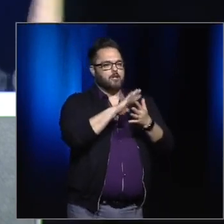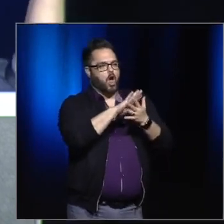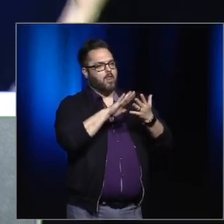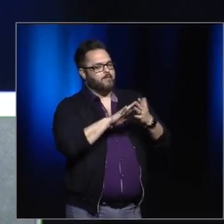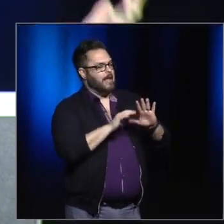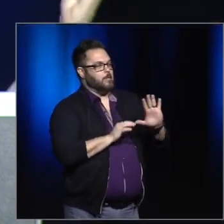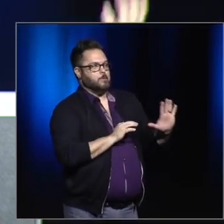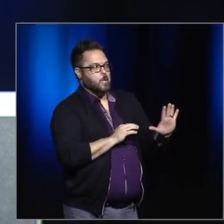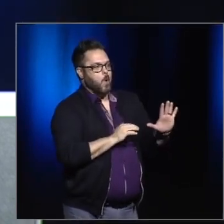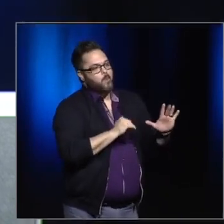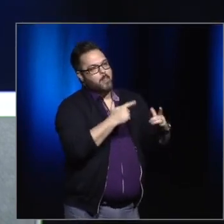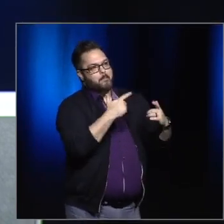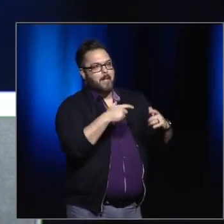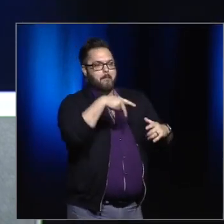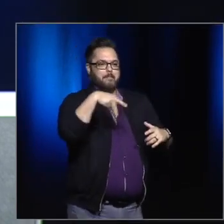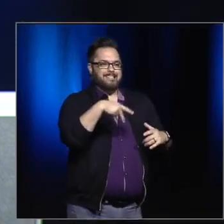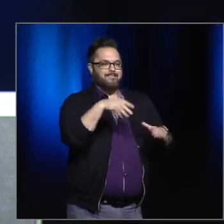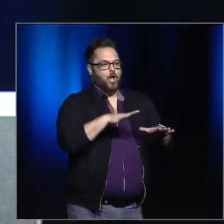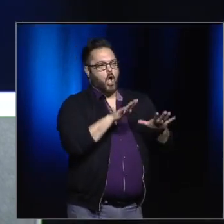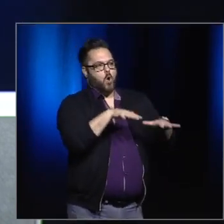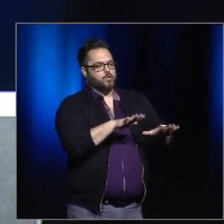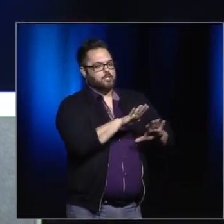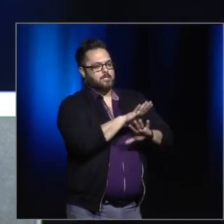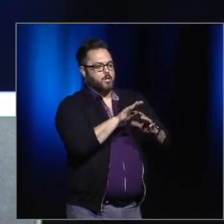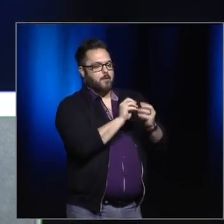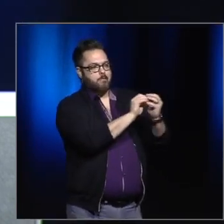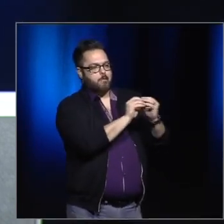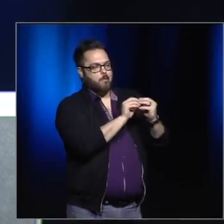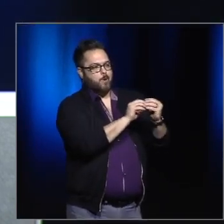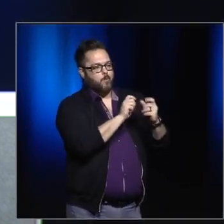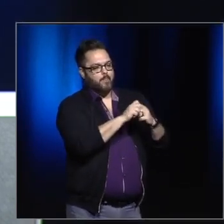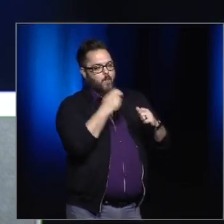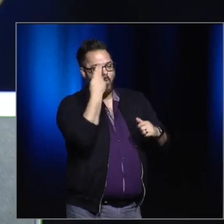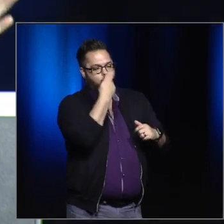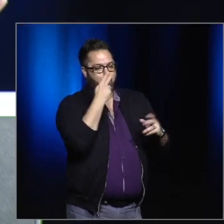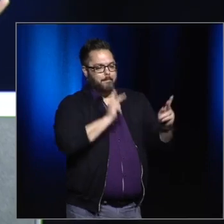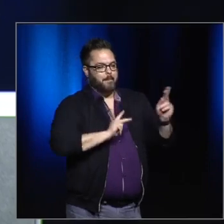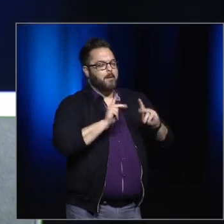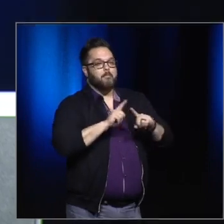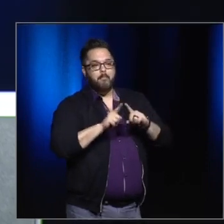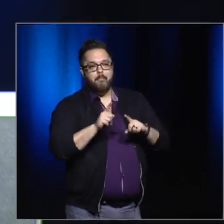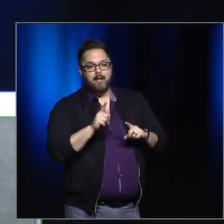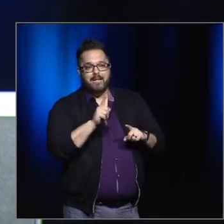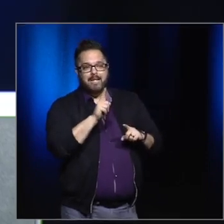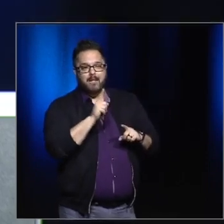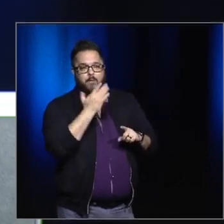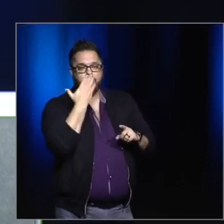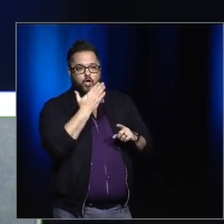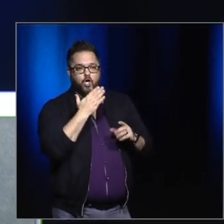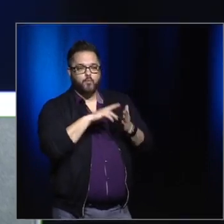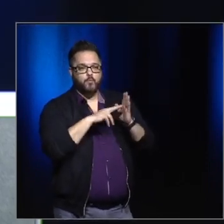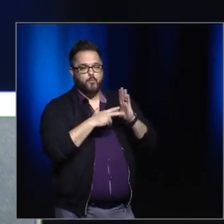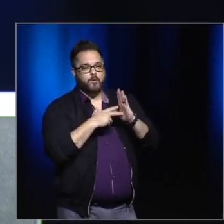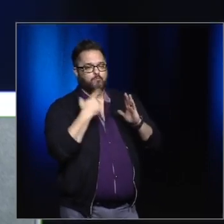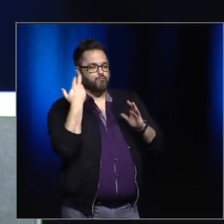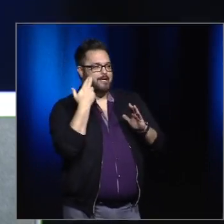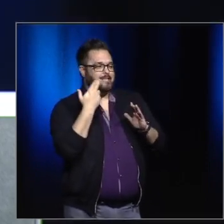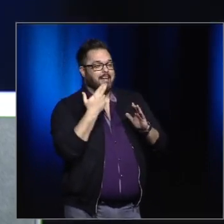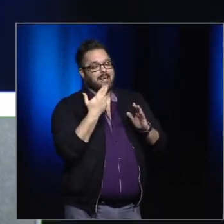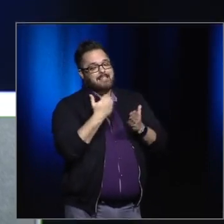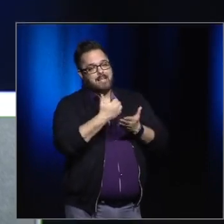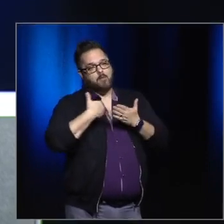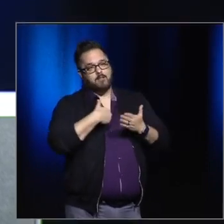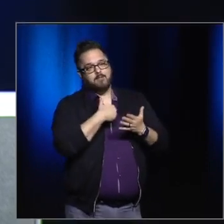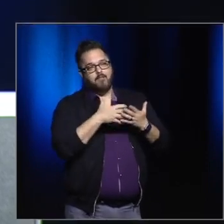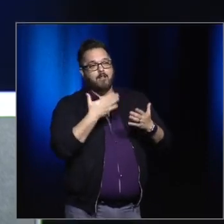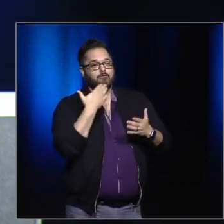the big Pacific Ocean. Yeah, but yeah, it was very important. It's legitimately good, but it's had a very, very big impact. It's a